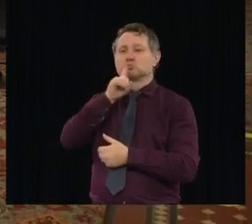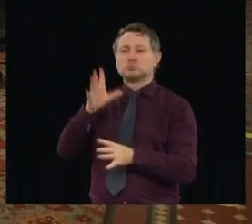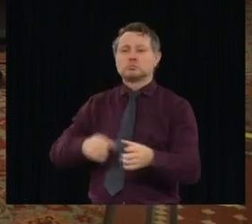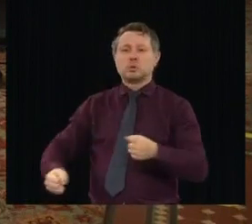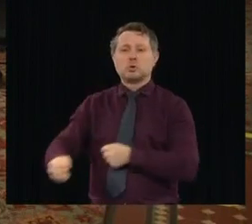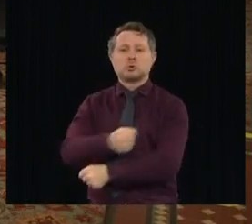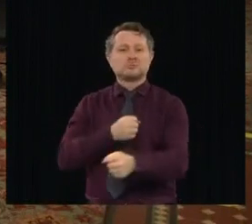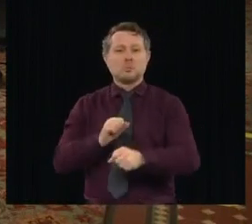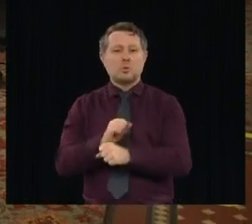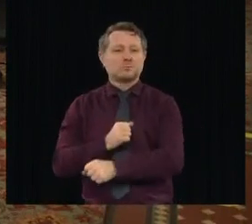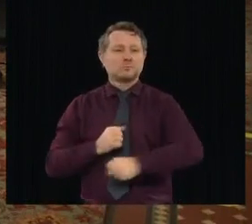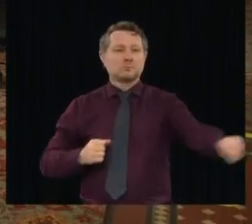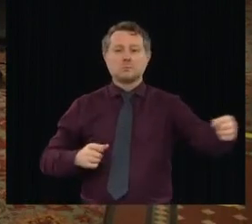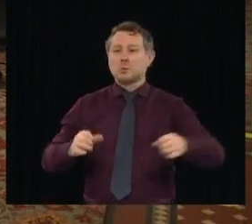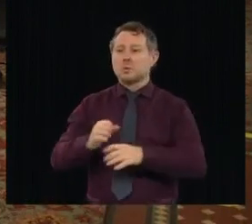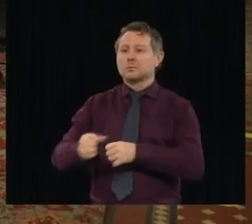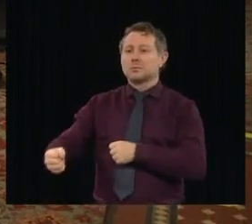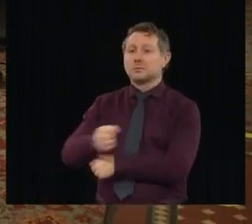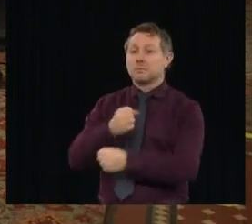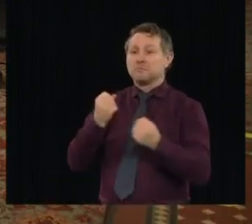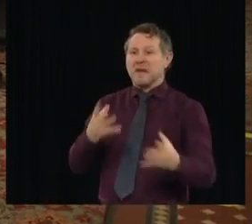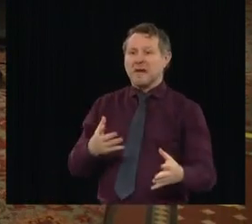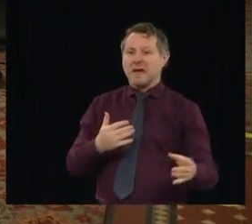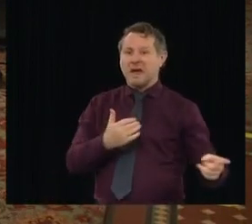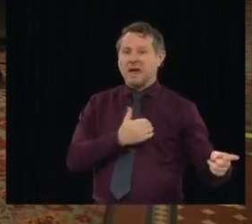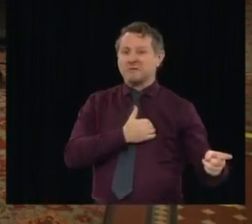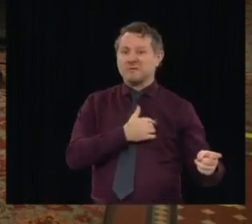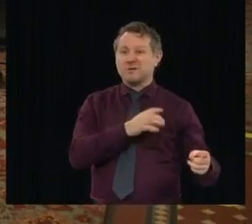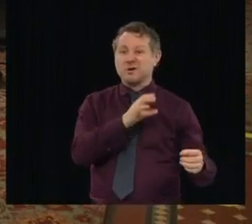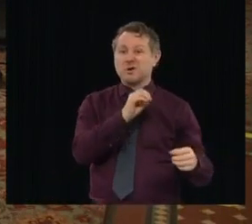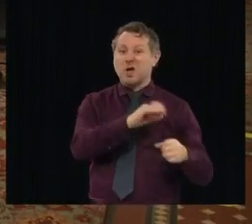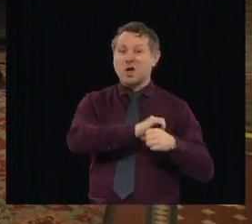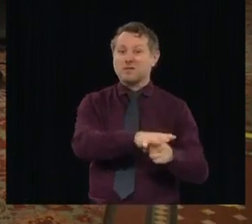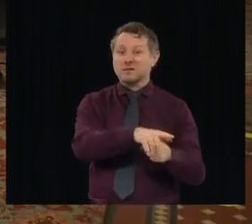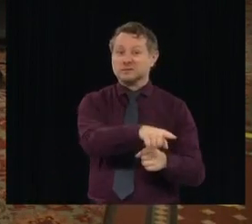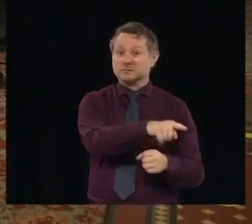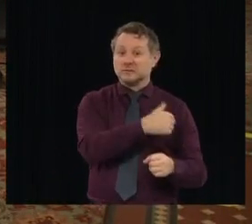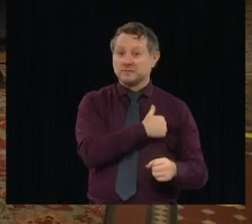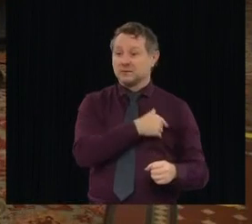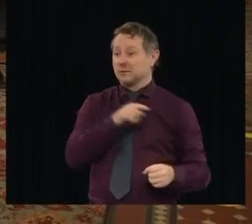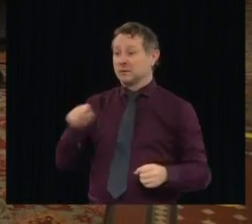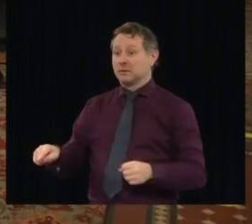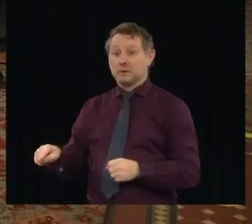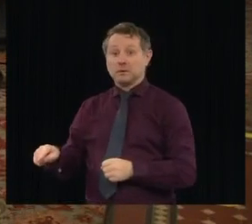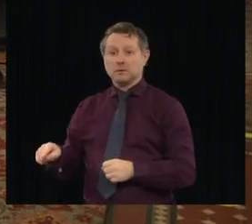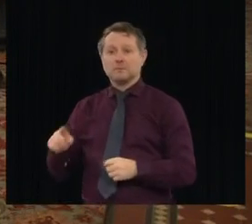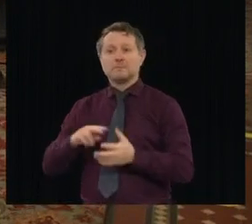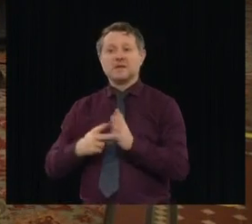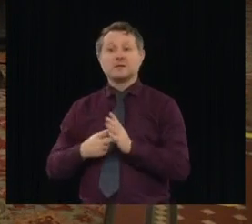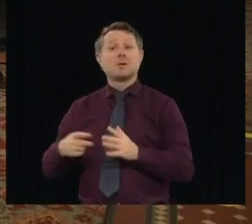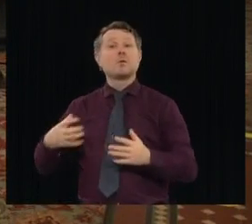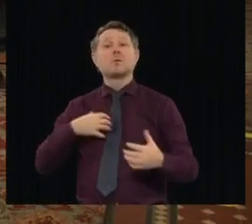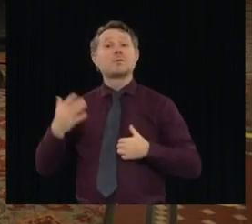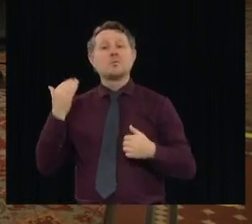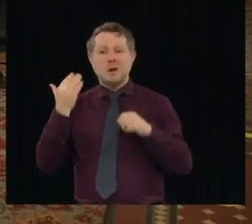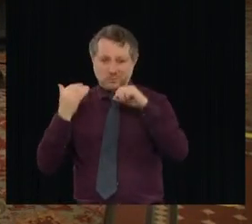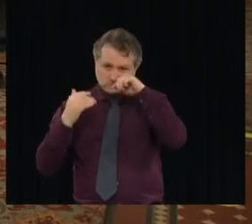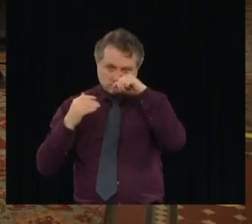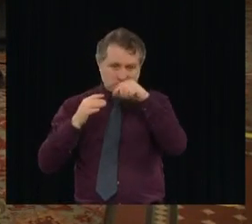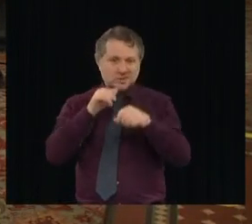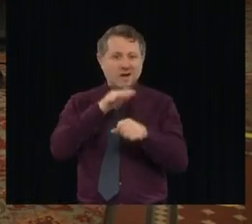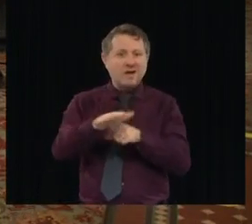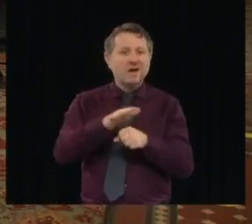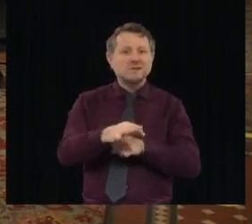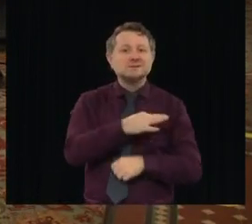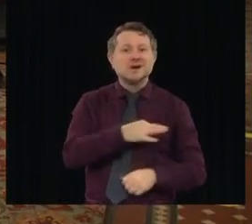lot of the homes have had COVID. So they're afraid that, I guess there's a staffing shortage, and so the nurses and the staff in